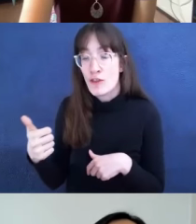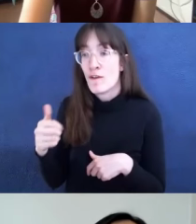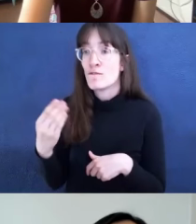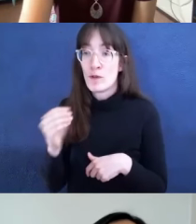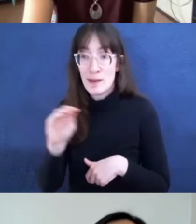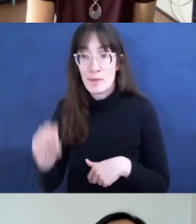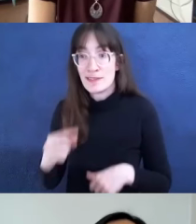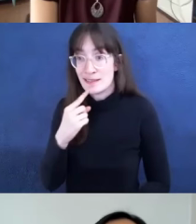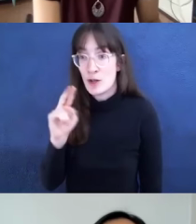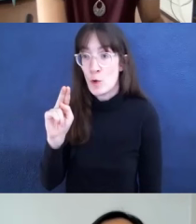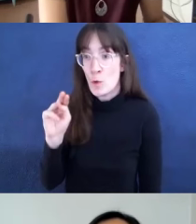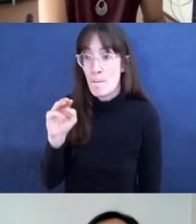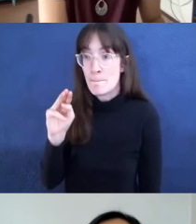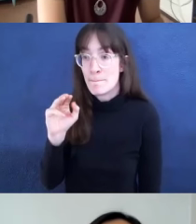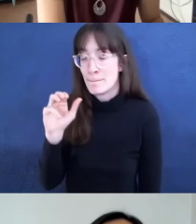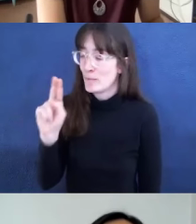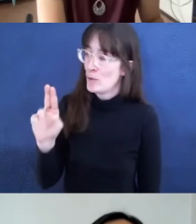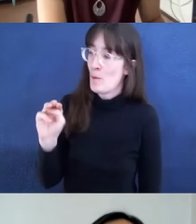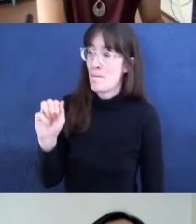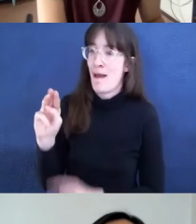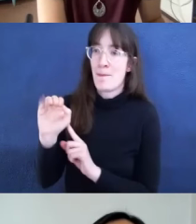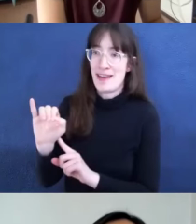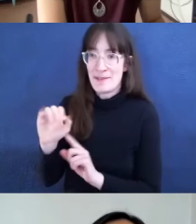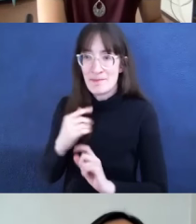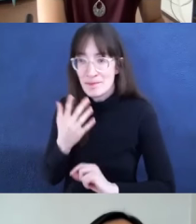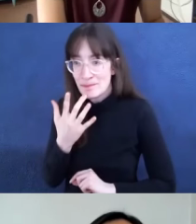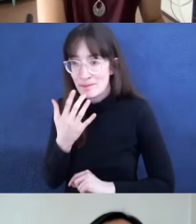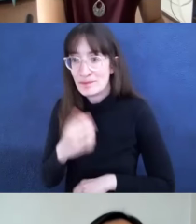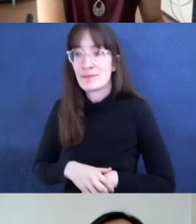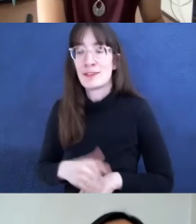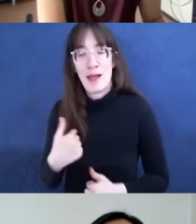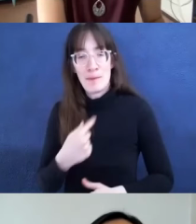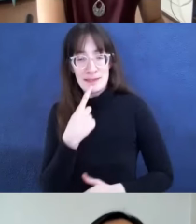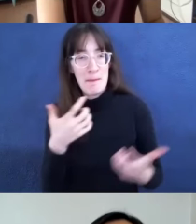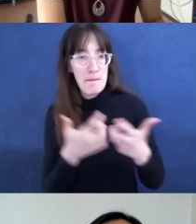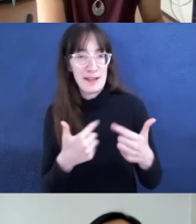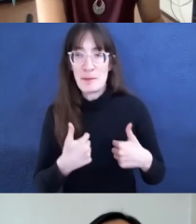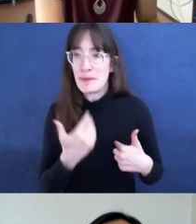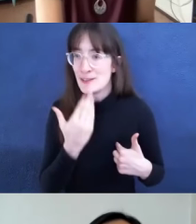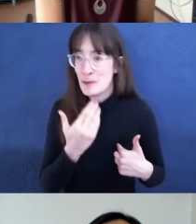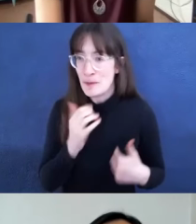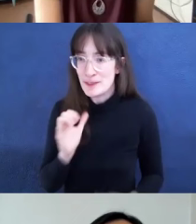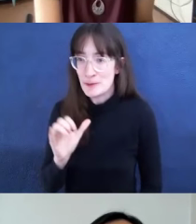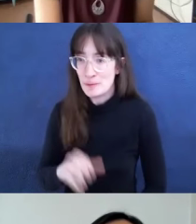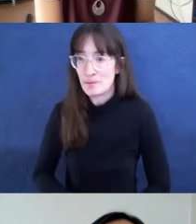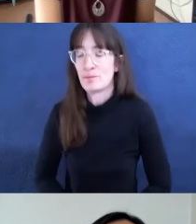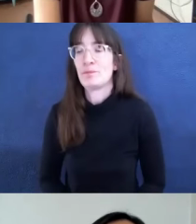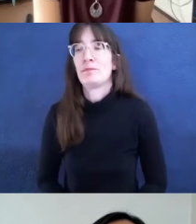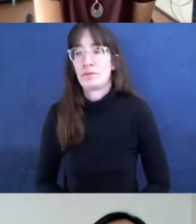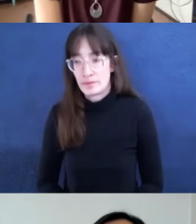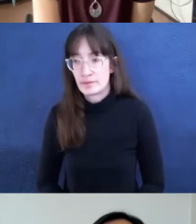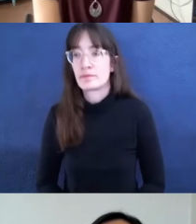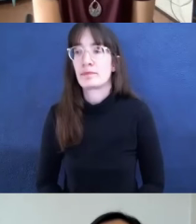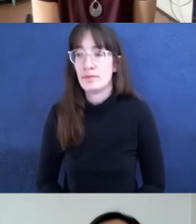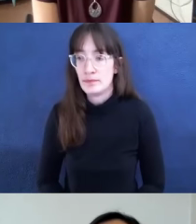that's fun. I would say that mine kind of falls under sweet as well. And then as far as